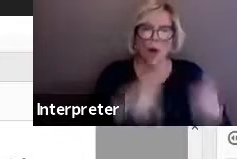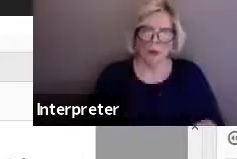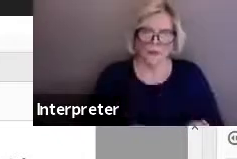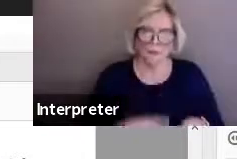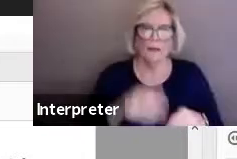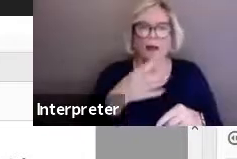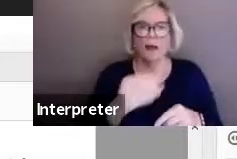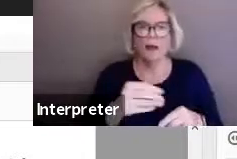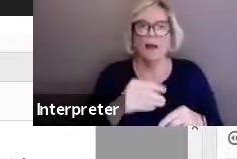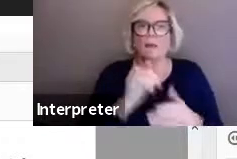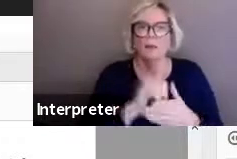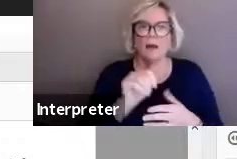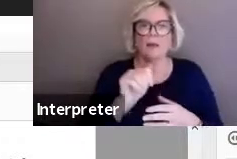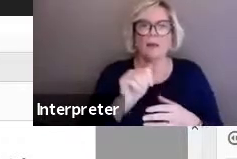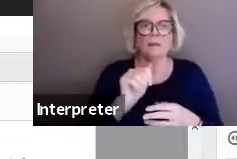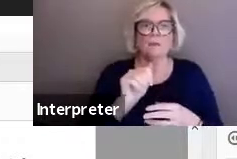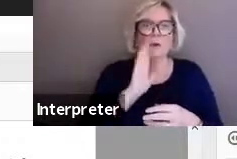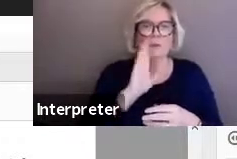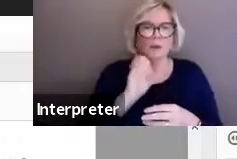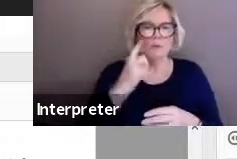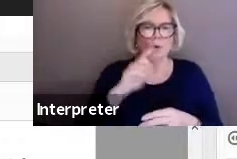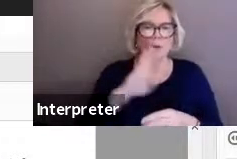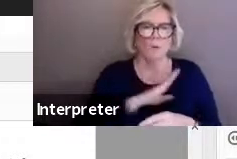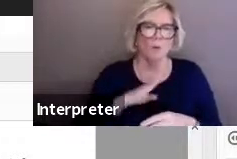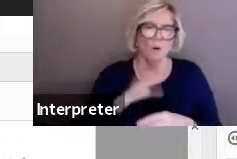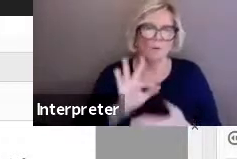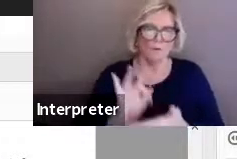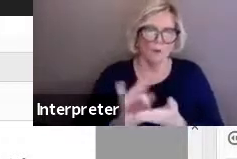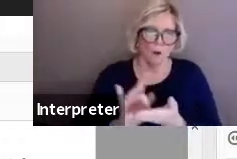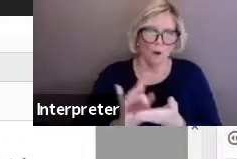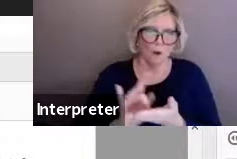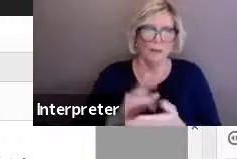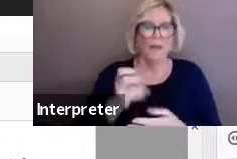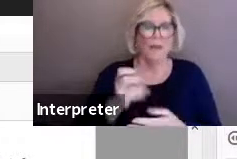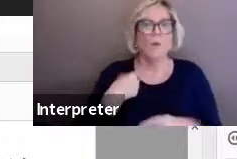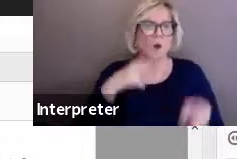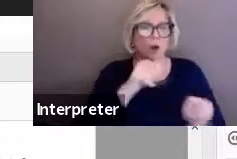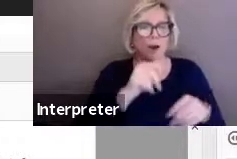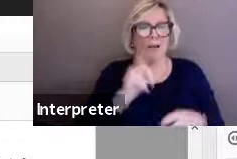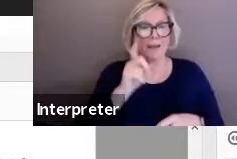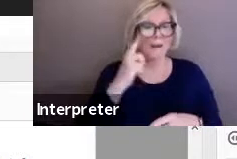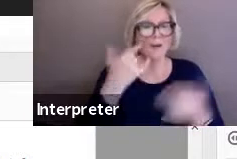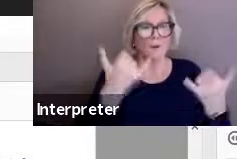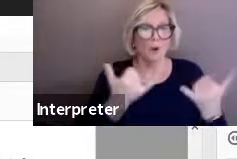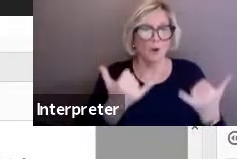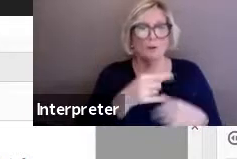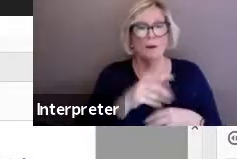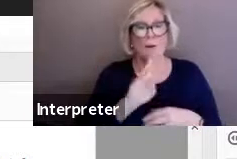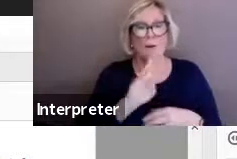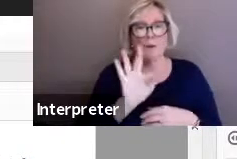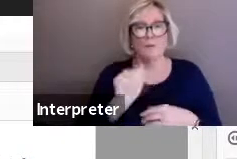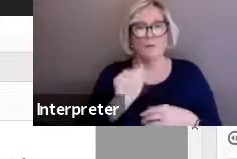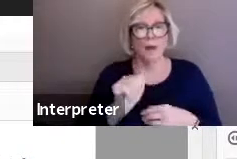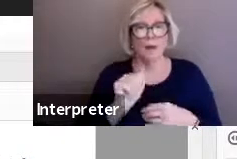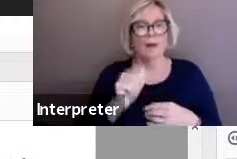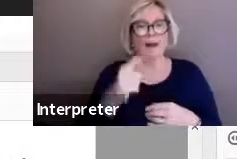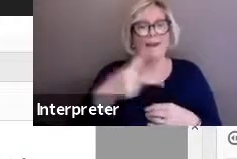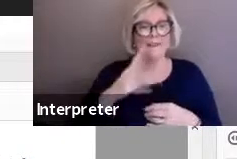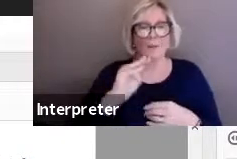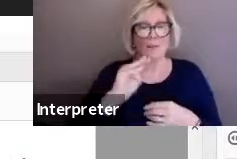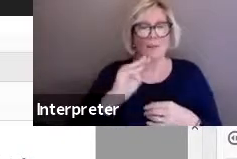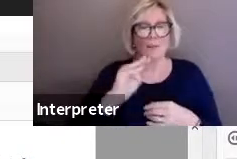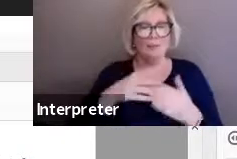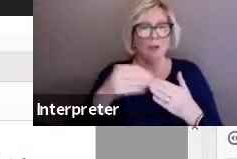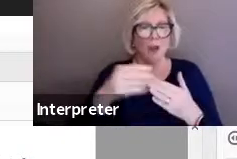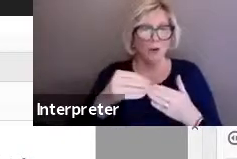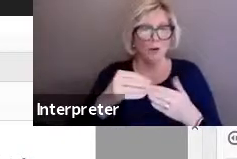adjusted fund balance for the Board of Pharmacy. And then if we look at the governor's current BRFA proposal for that extra $500,000, that then brings the